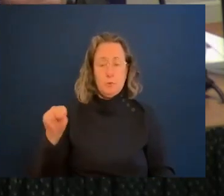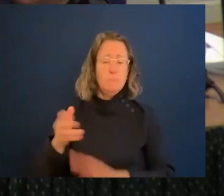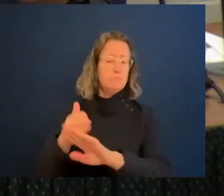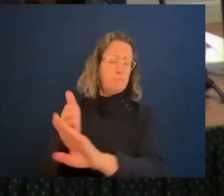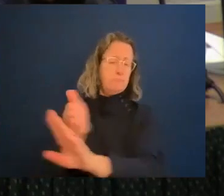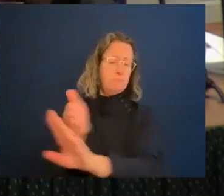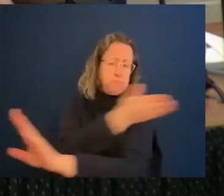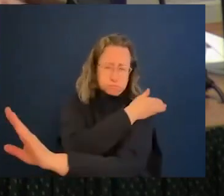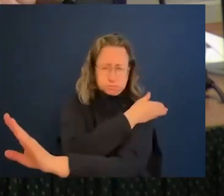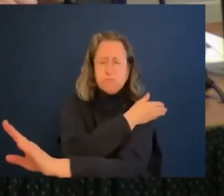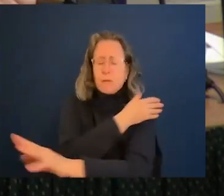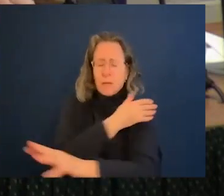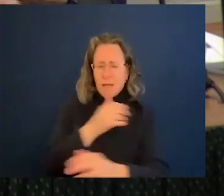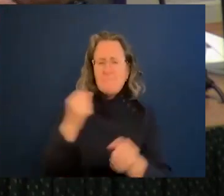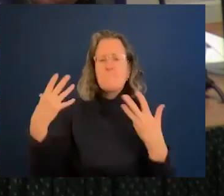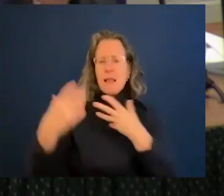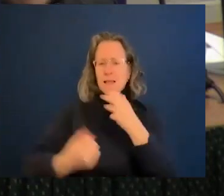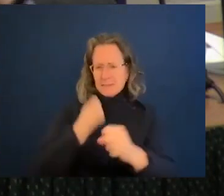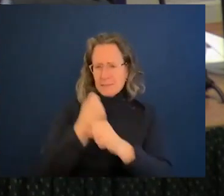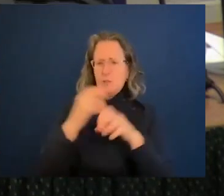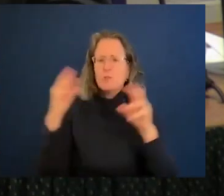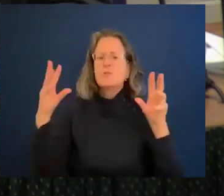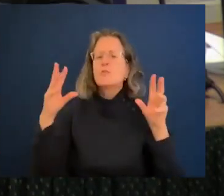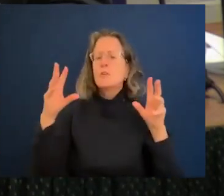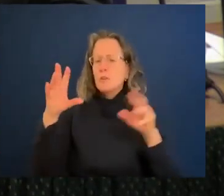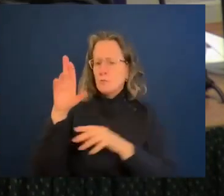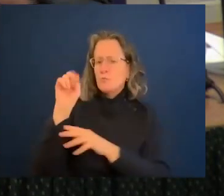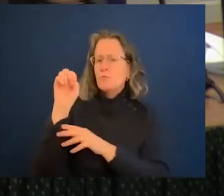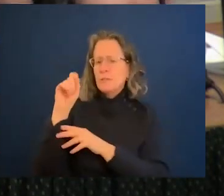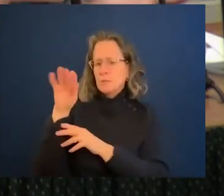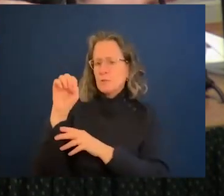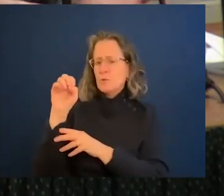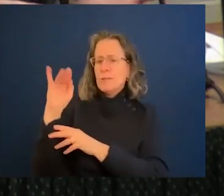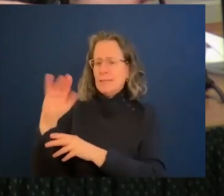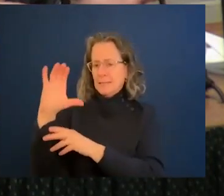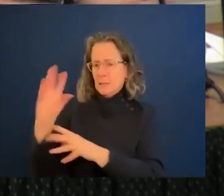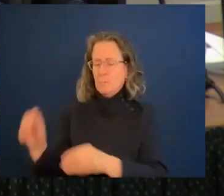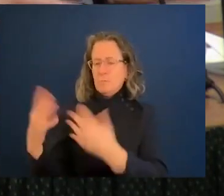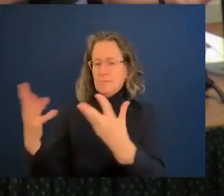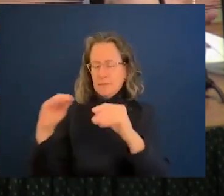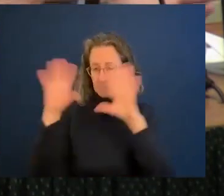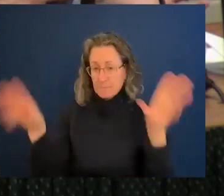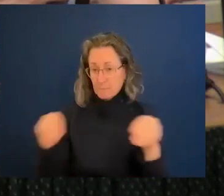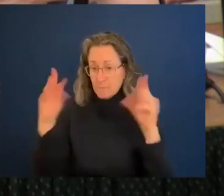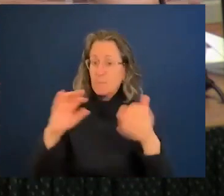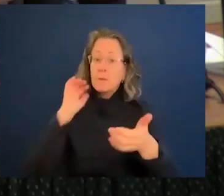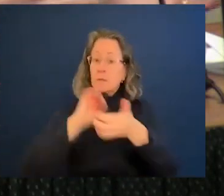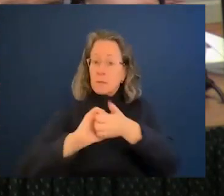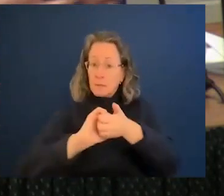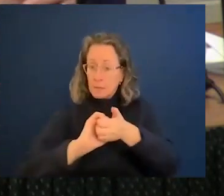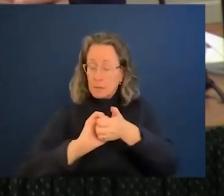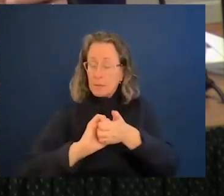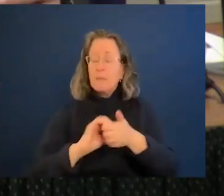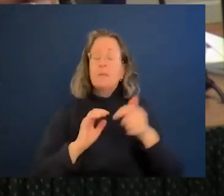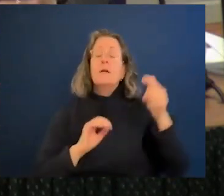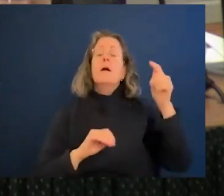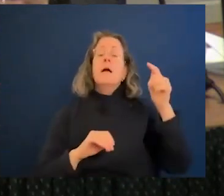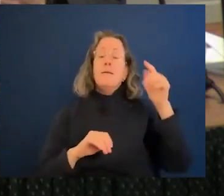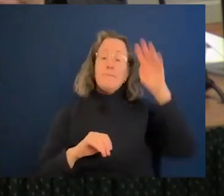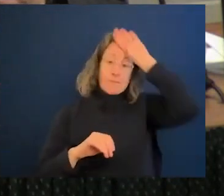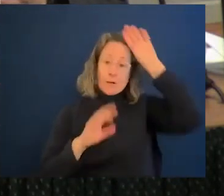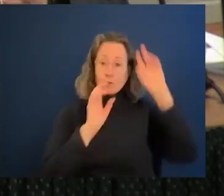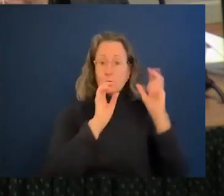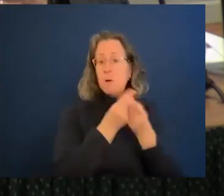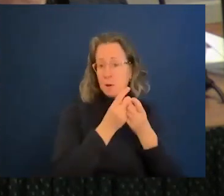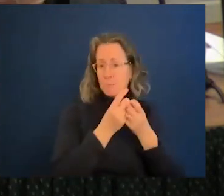that was a hybrid model where both the fire department and rescue Inc provided some level of EMS service to the